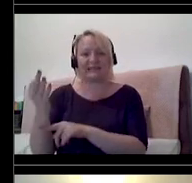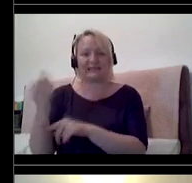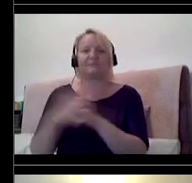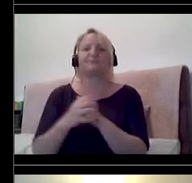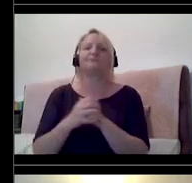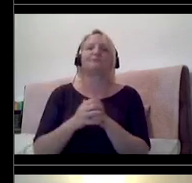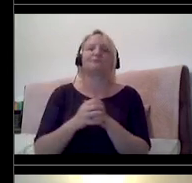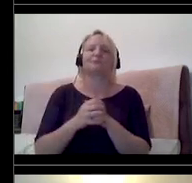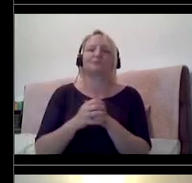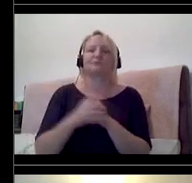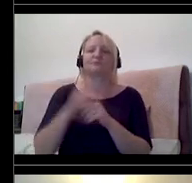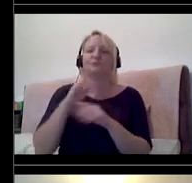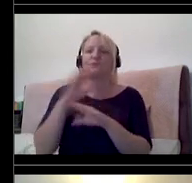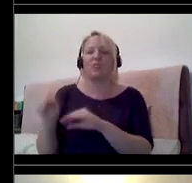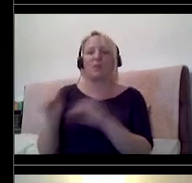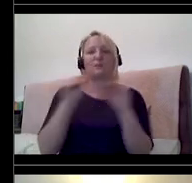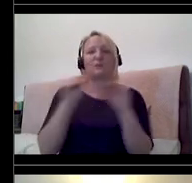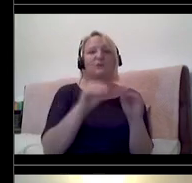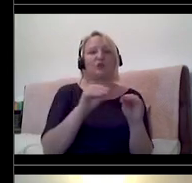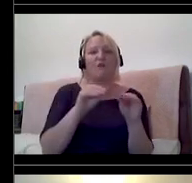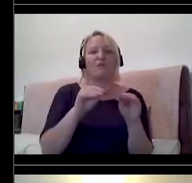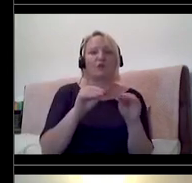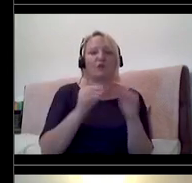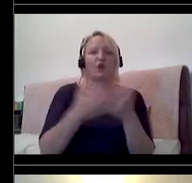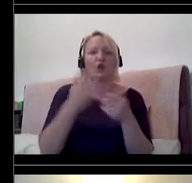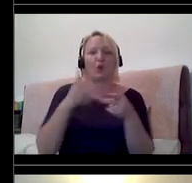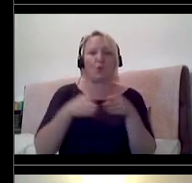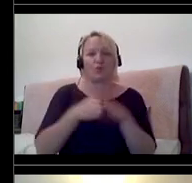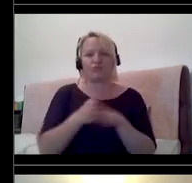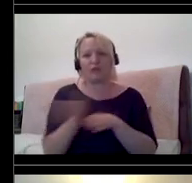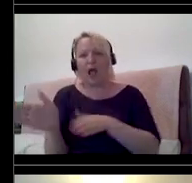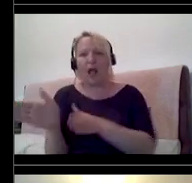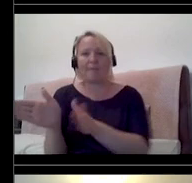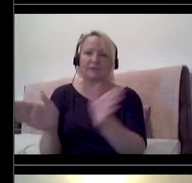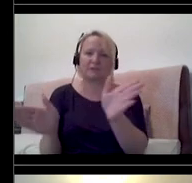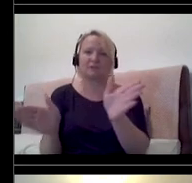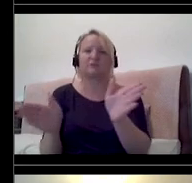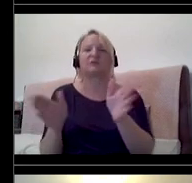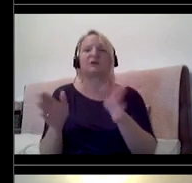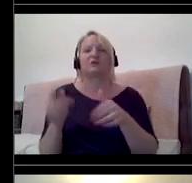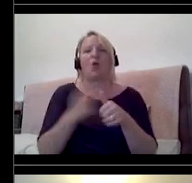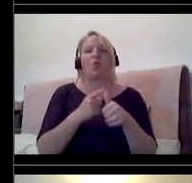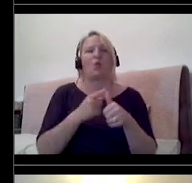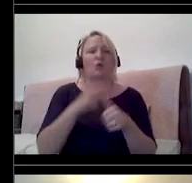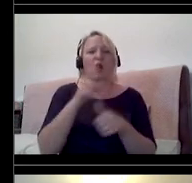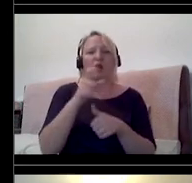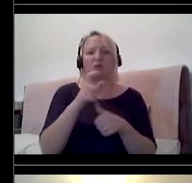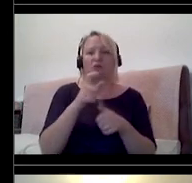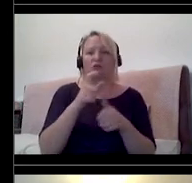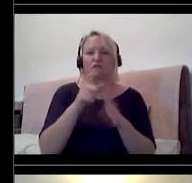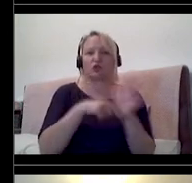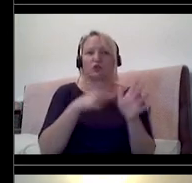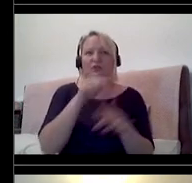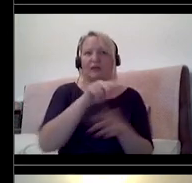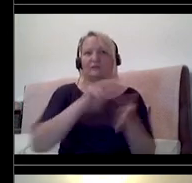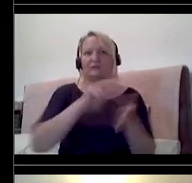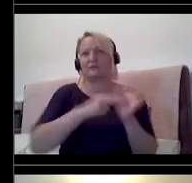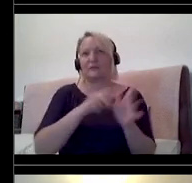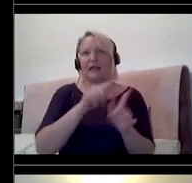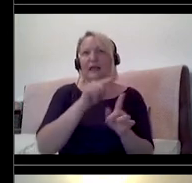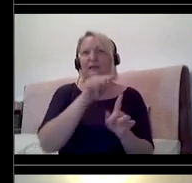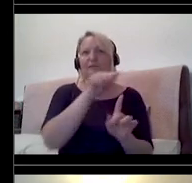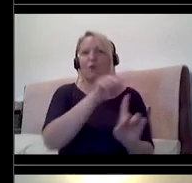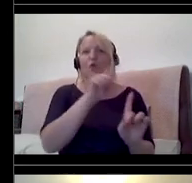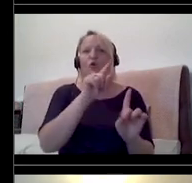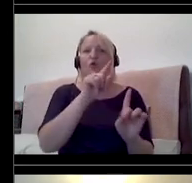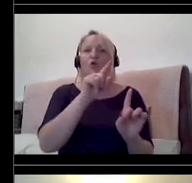to the new alignment of the A13 westbound on slip, the Orsett Cock junction is scheduled for September 2025.